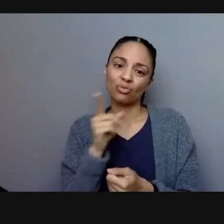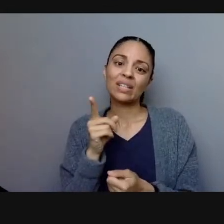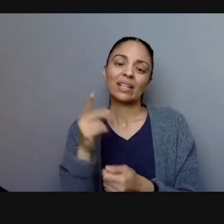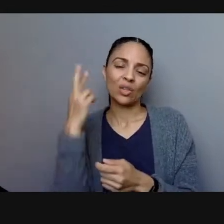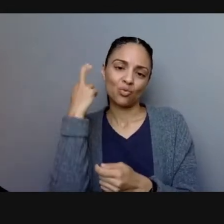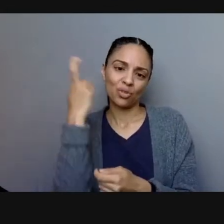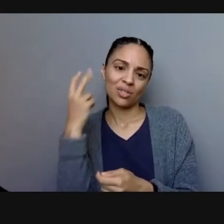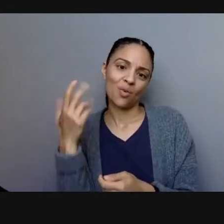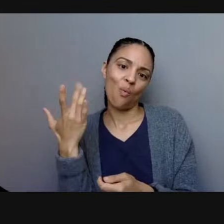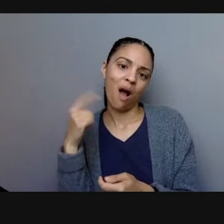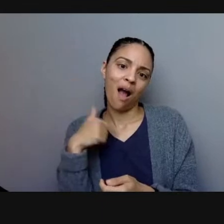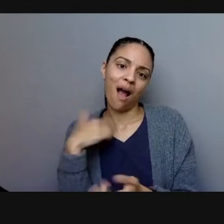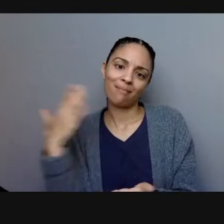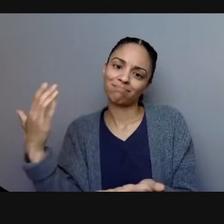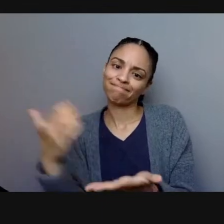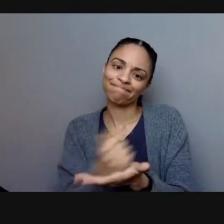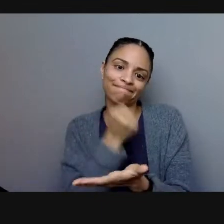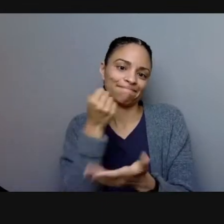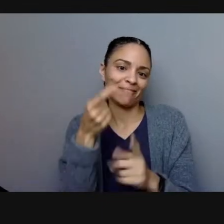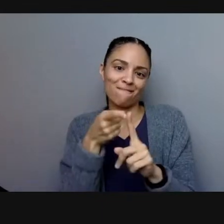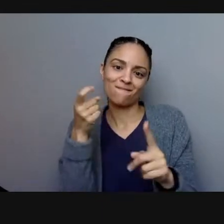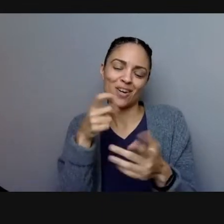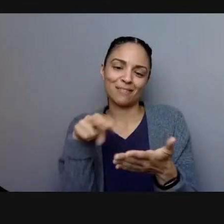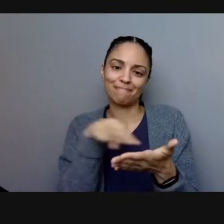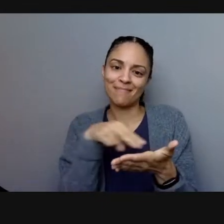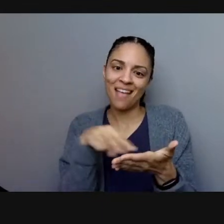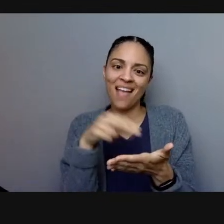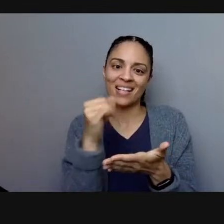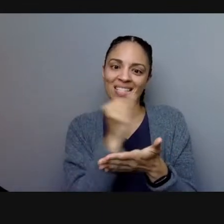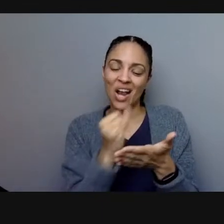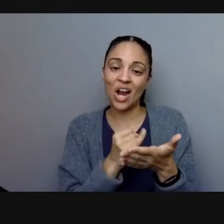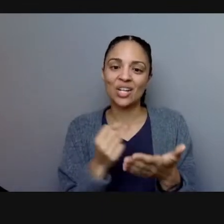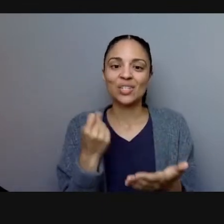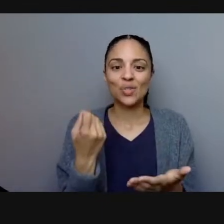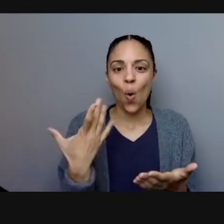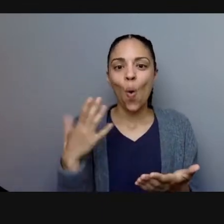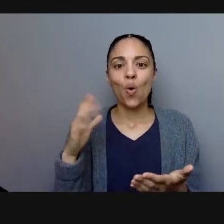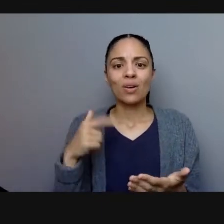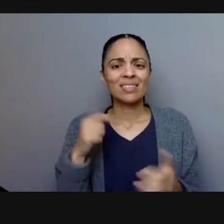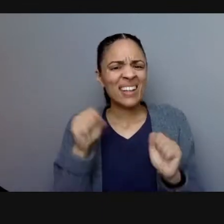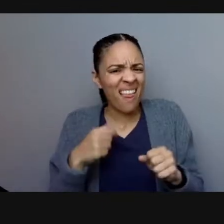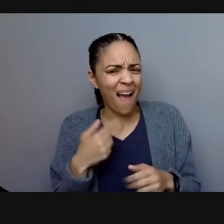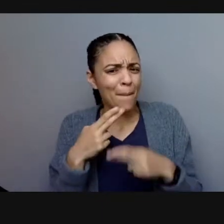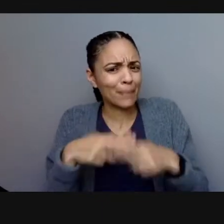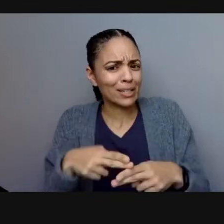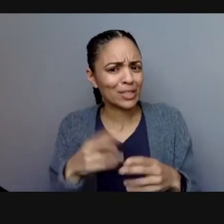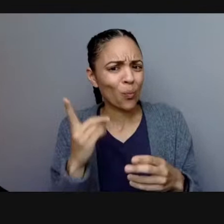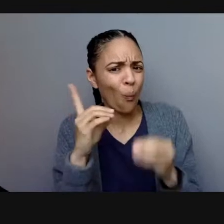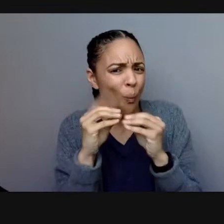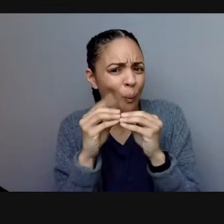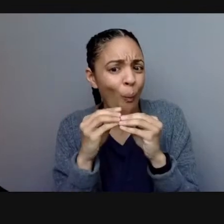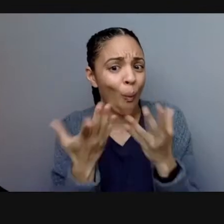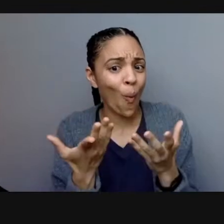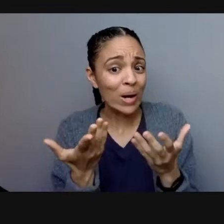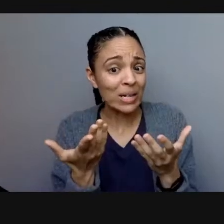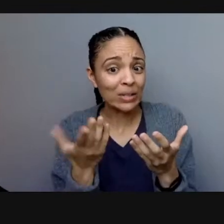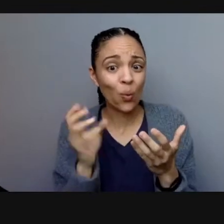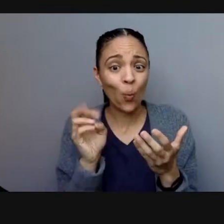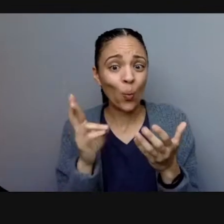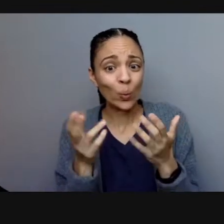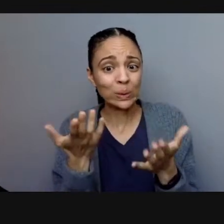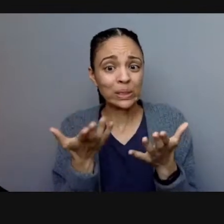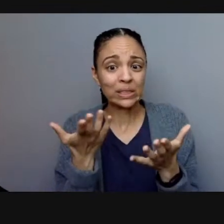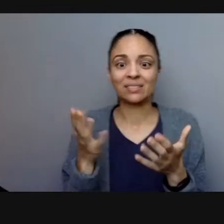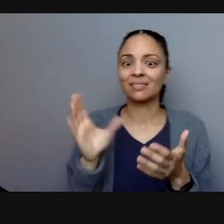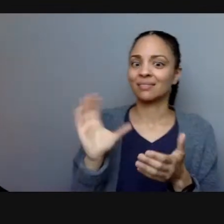And one more. Can I do one more? This is all your time. Are you kidding? And then Rennie Harris,